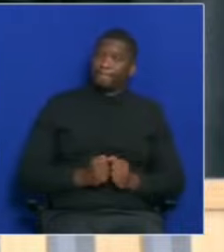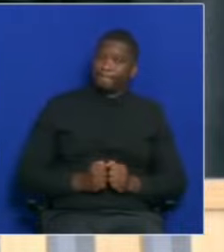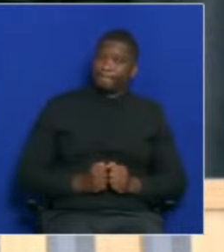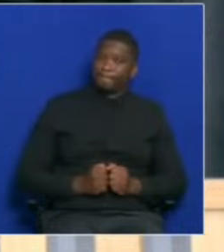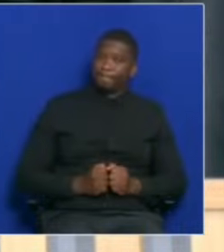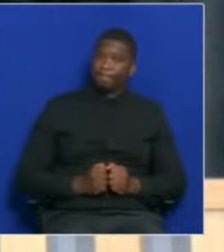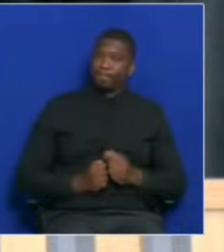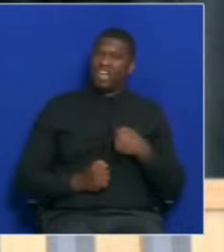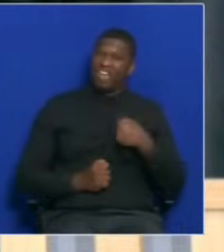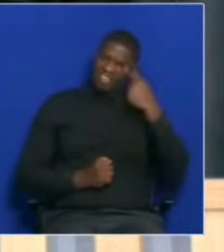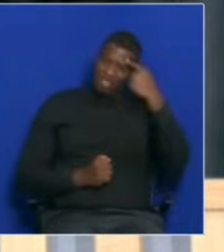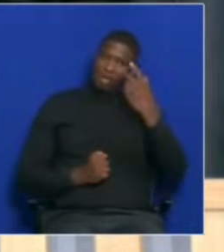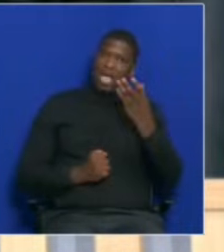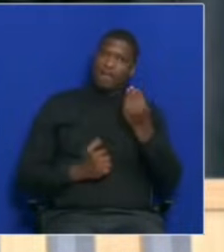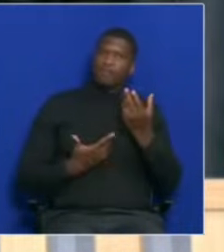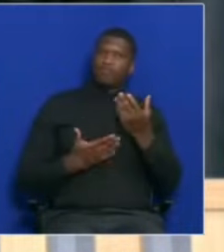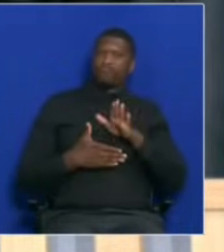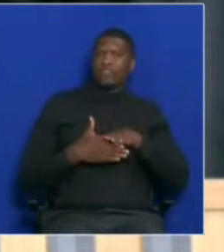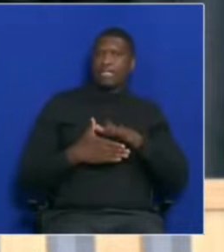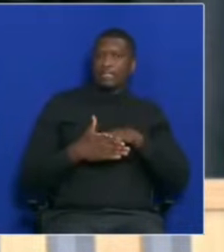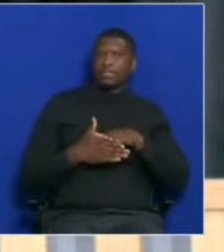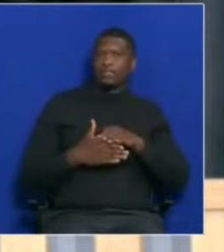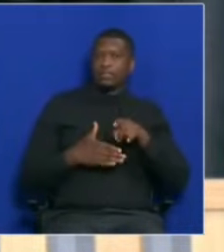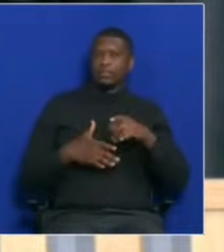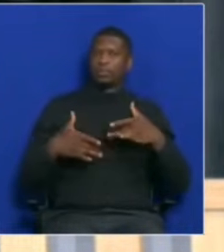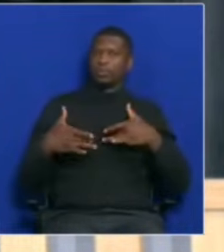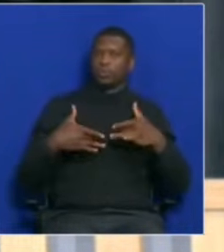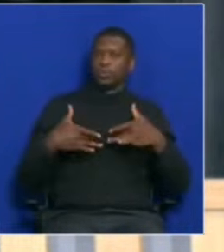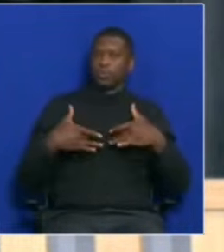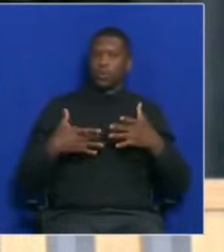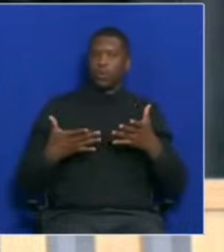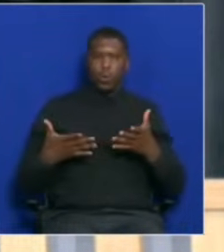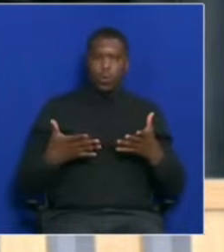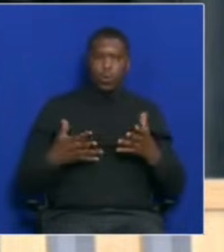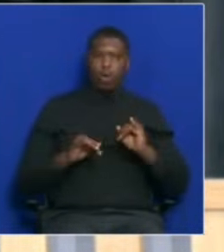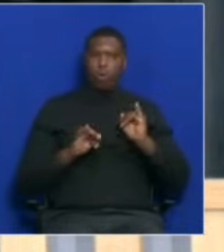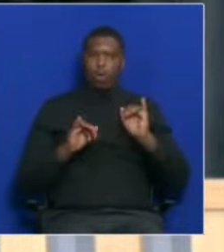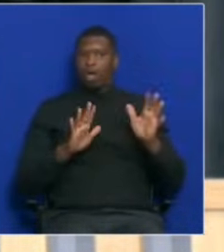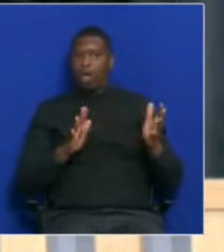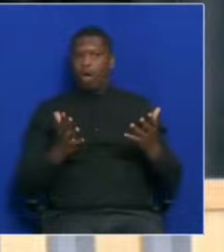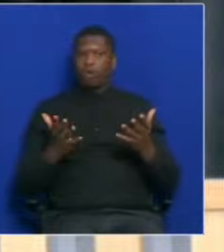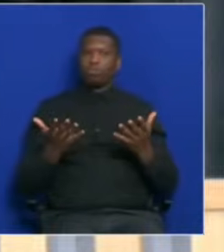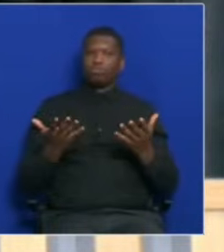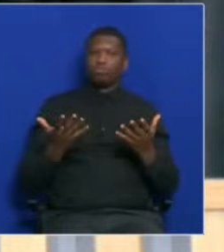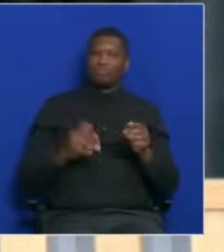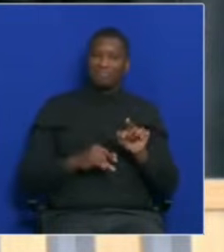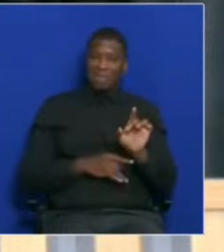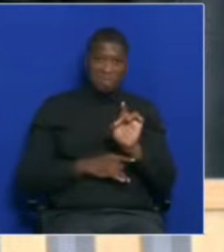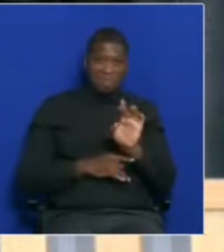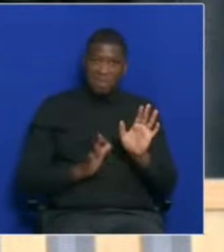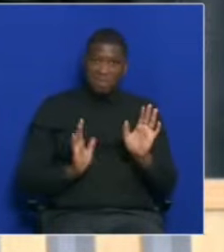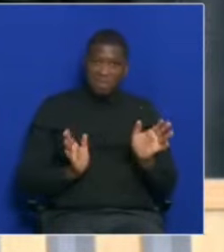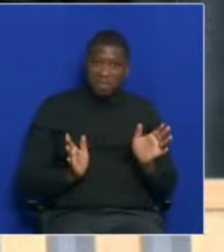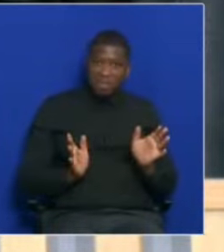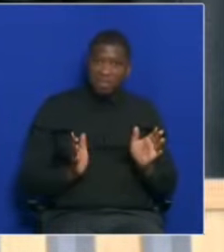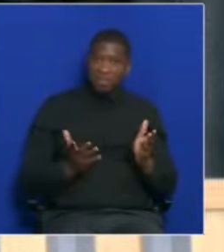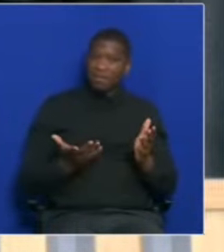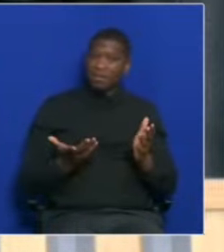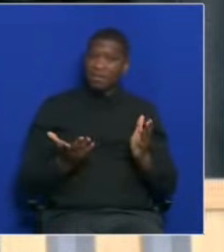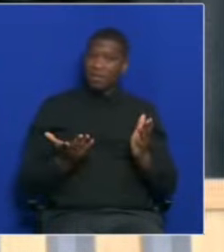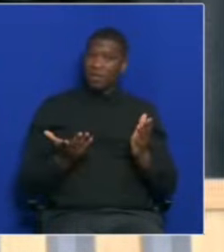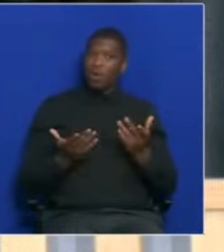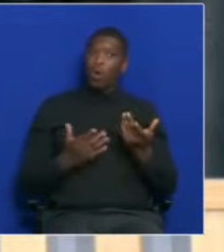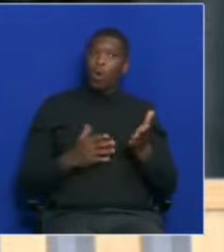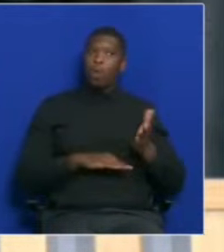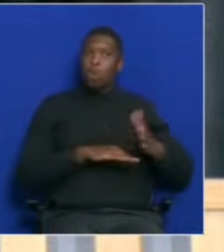is cause to be concerned. How bad is it? Is this all that we have seen and that's the end of it? I